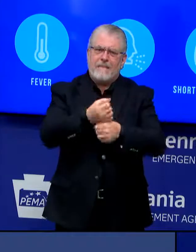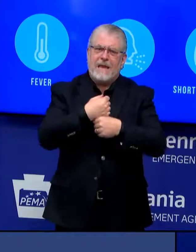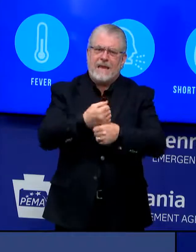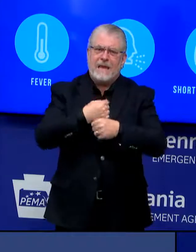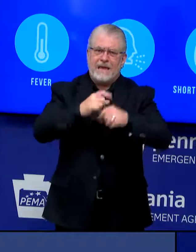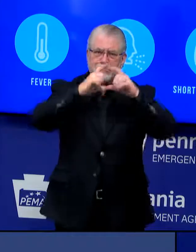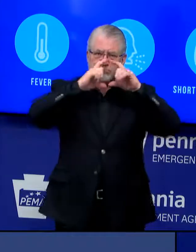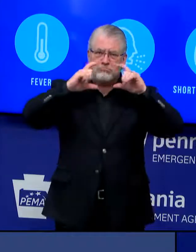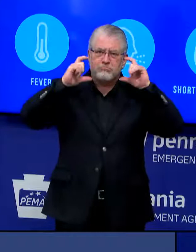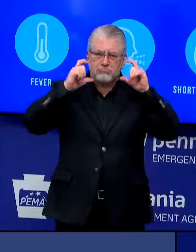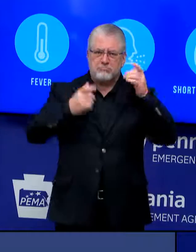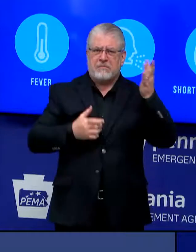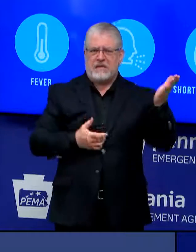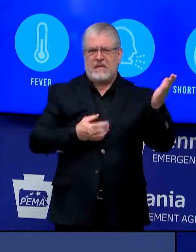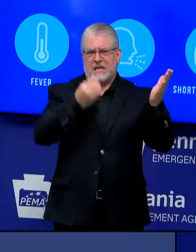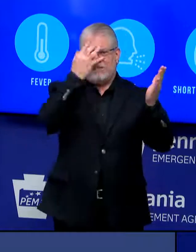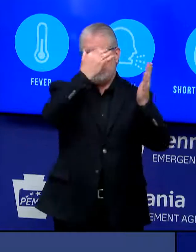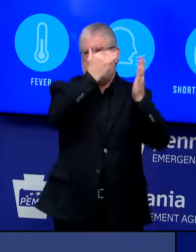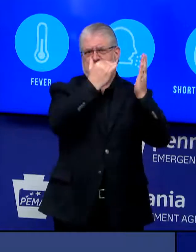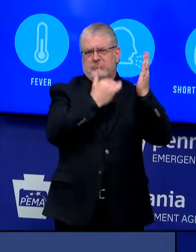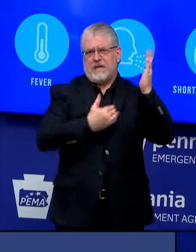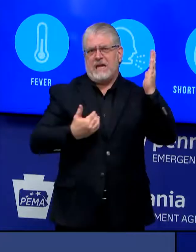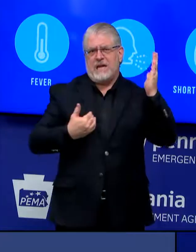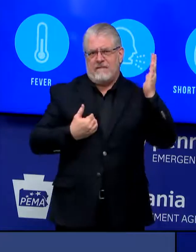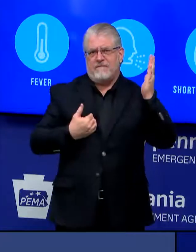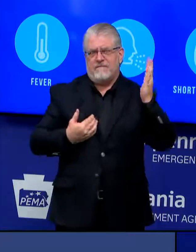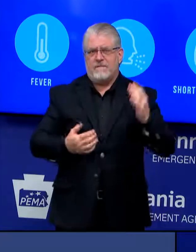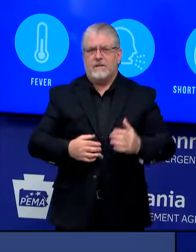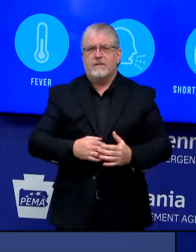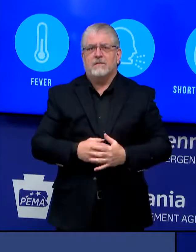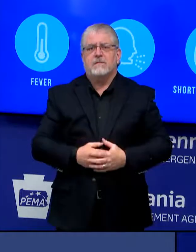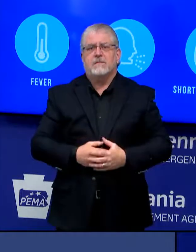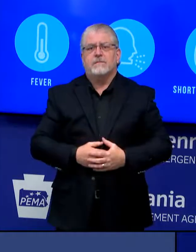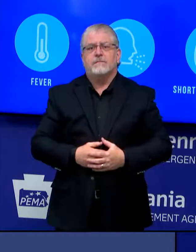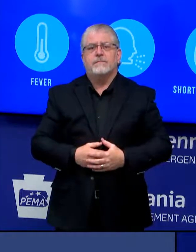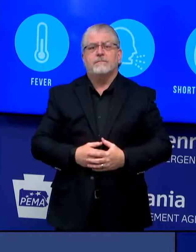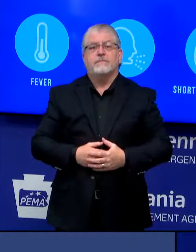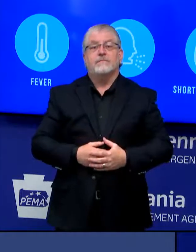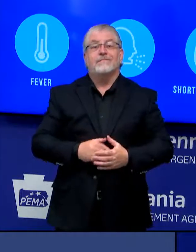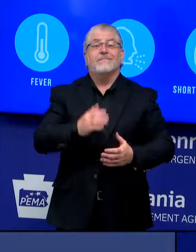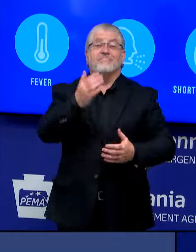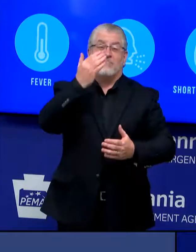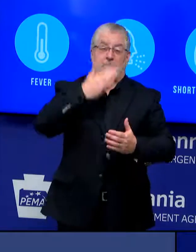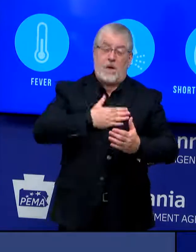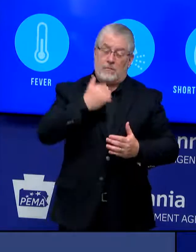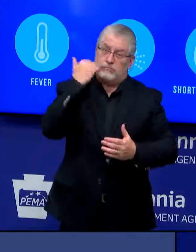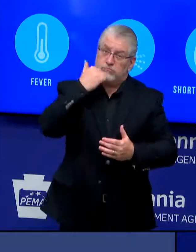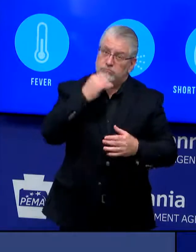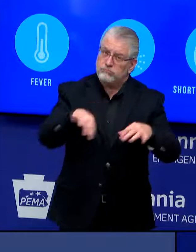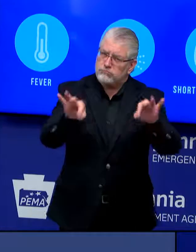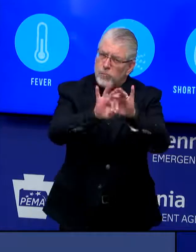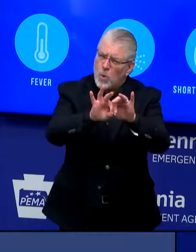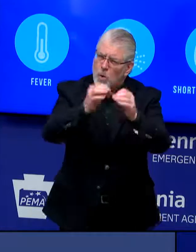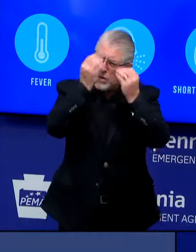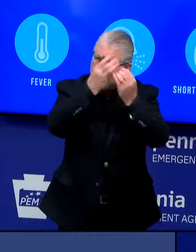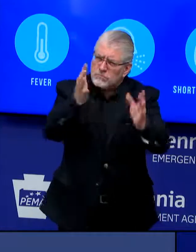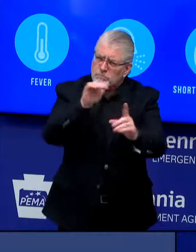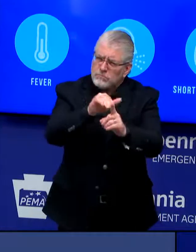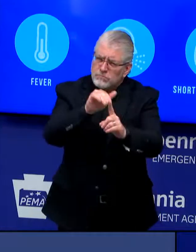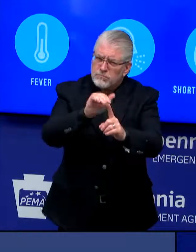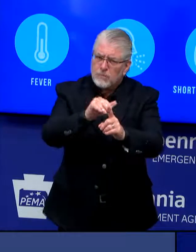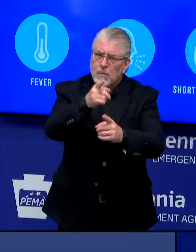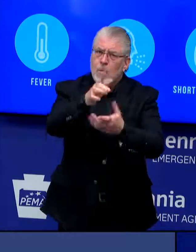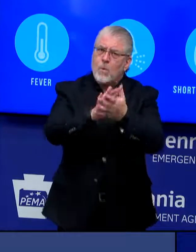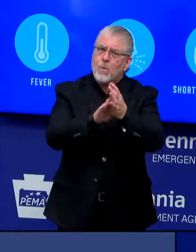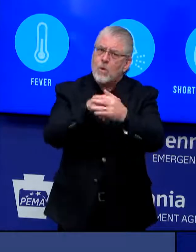Now, here are my daily reminders. Please wash your hands with soap and water for at least 20 seconds.